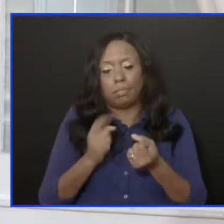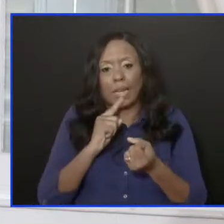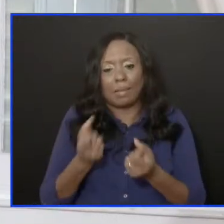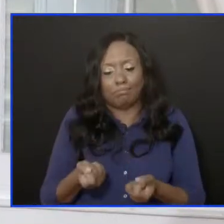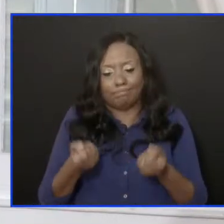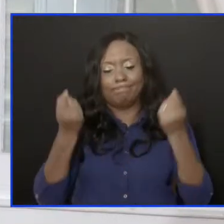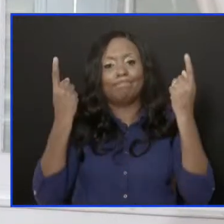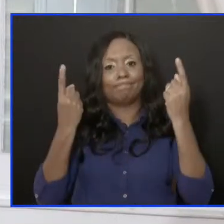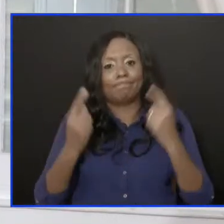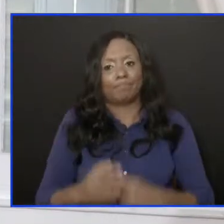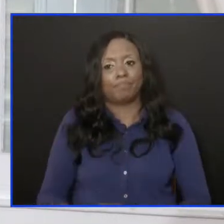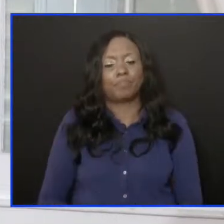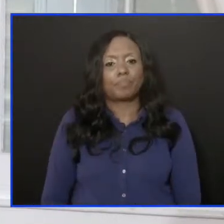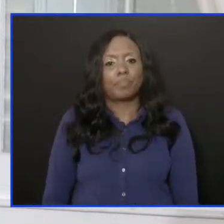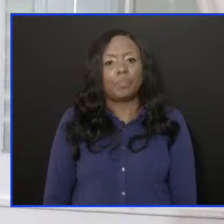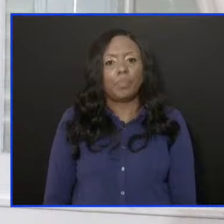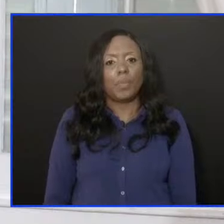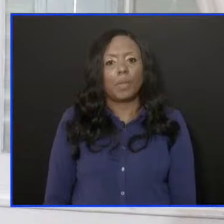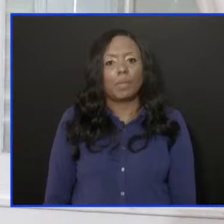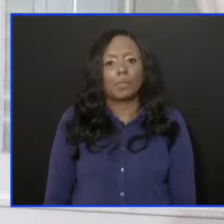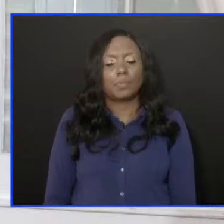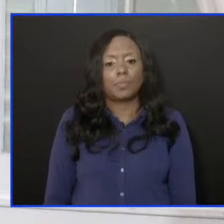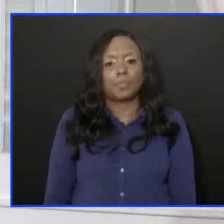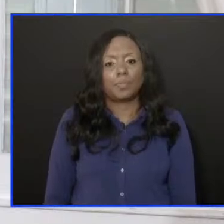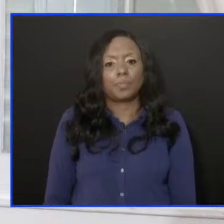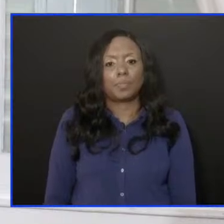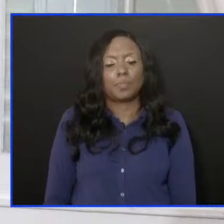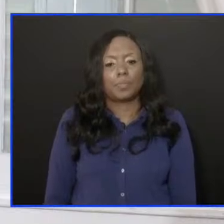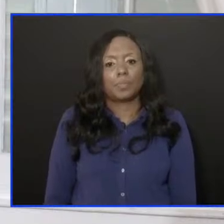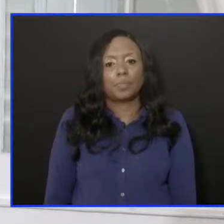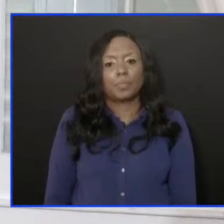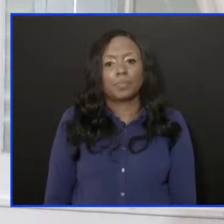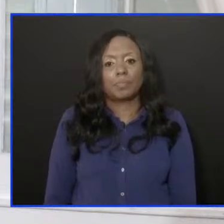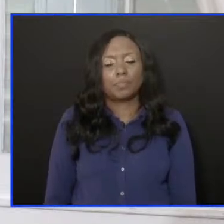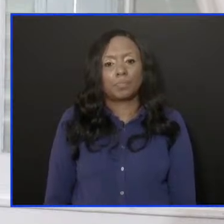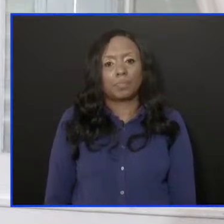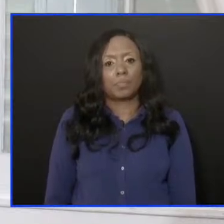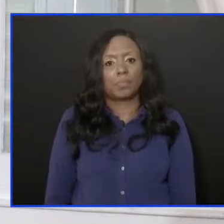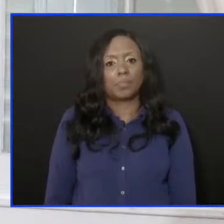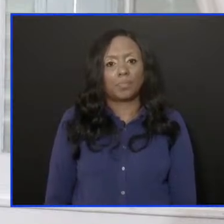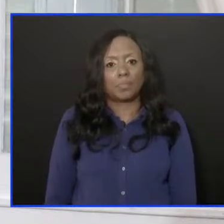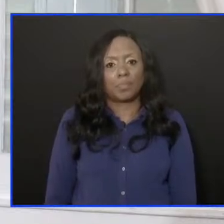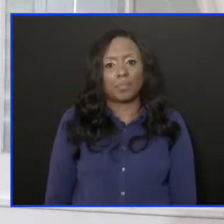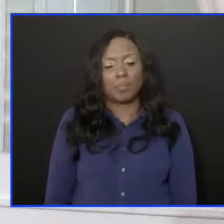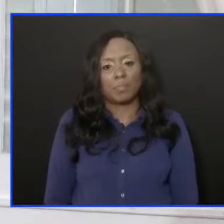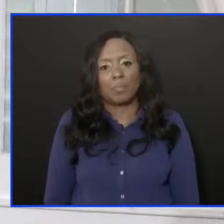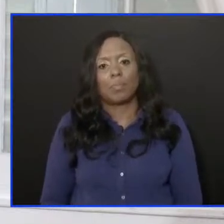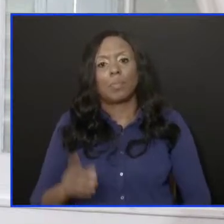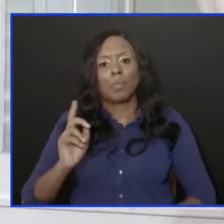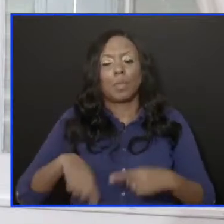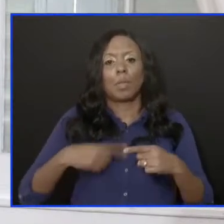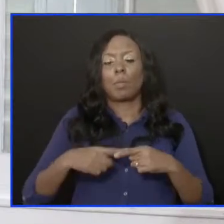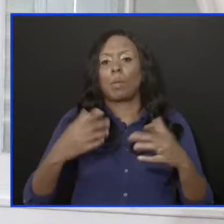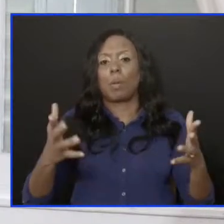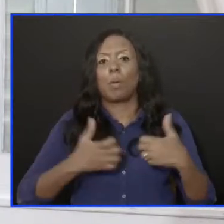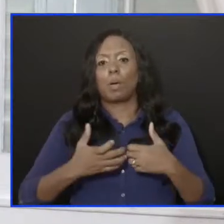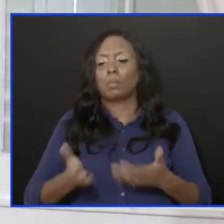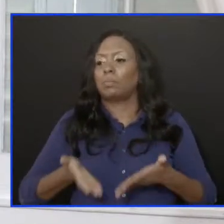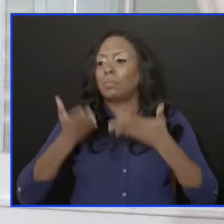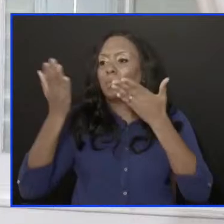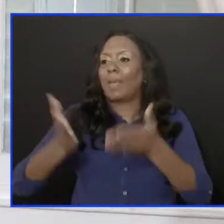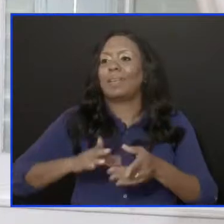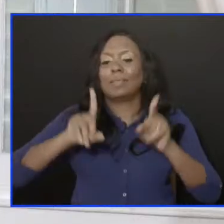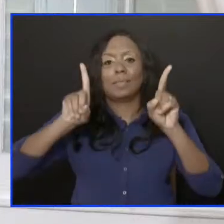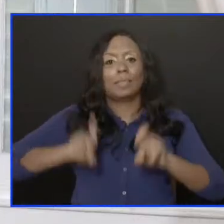for example, we recognize very clearly that when it comes to providing testing facilities and tests for the